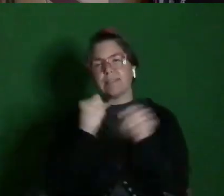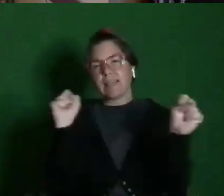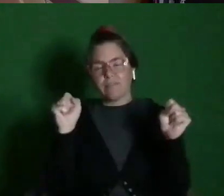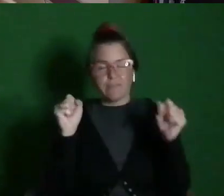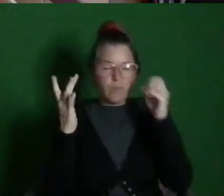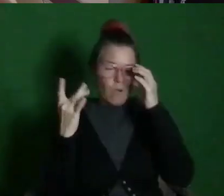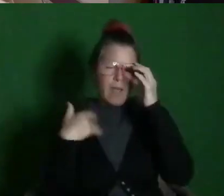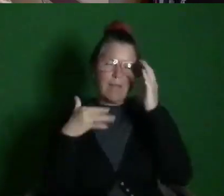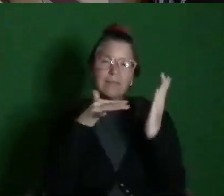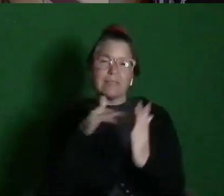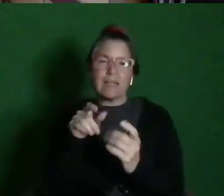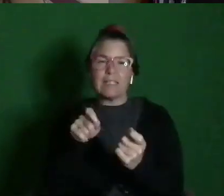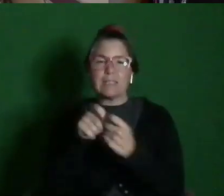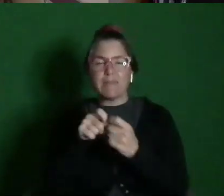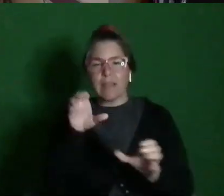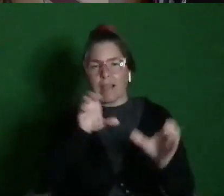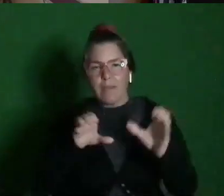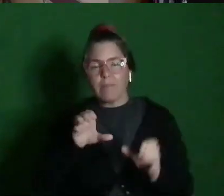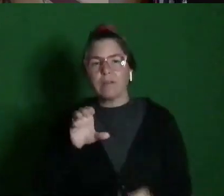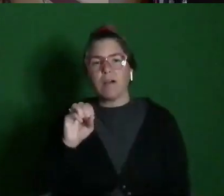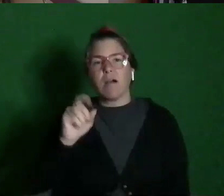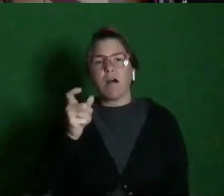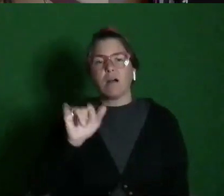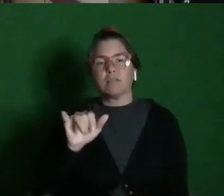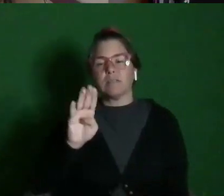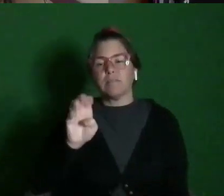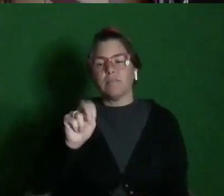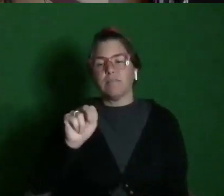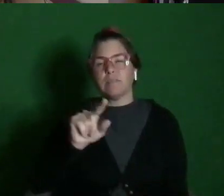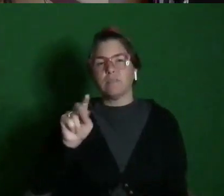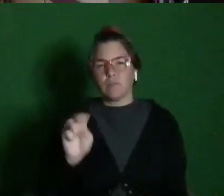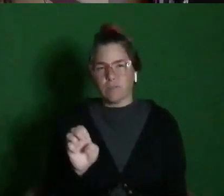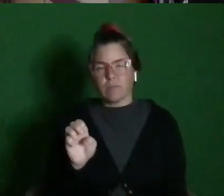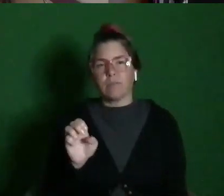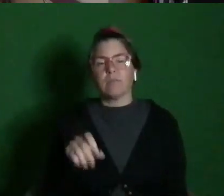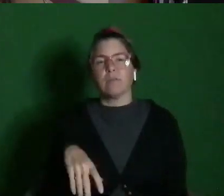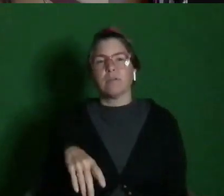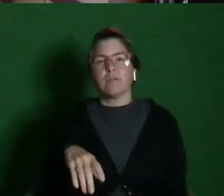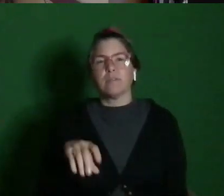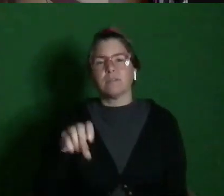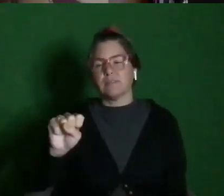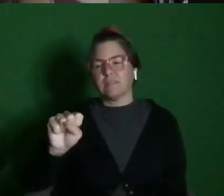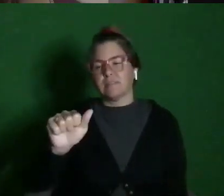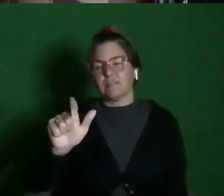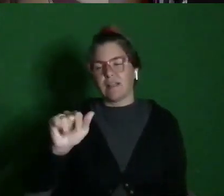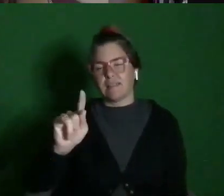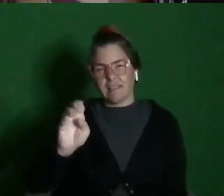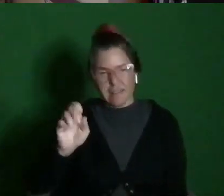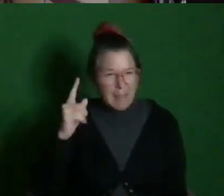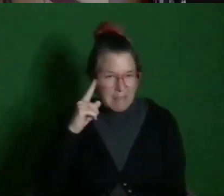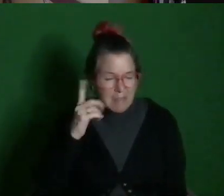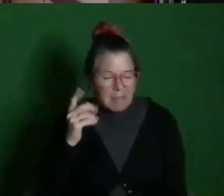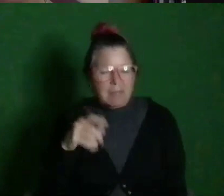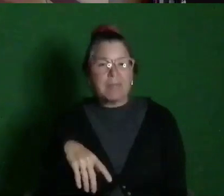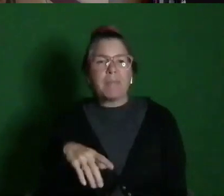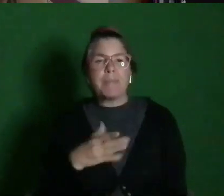on particular chemicals like oxybenzone and salactate, I think. And so things